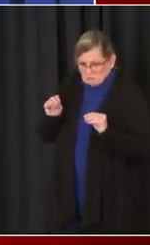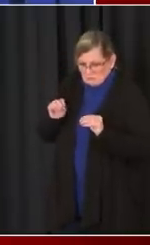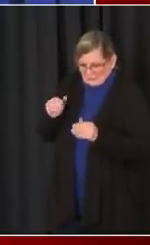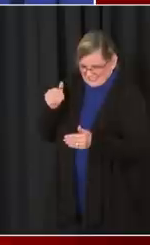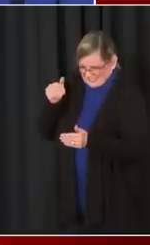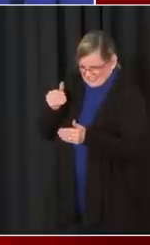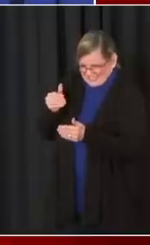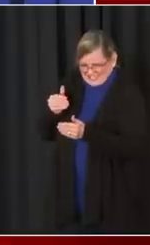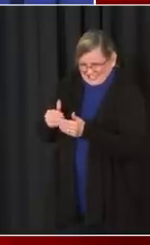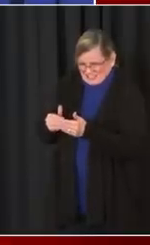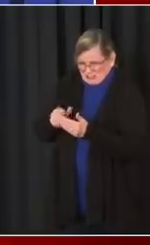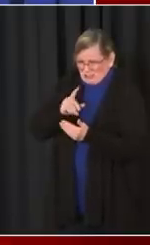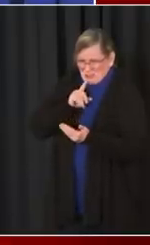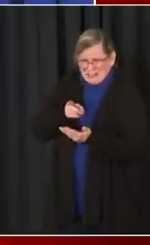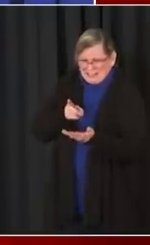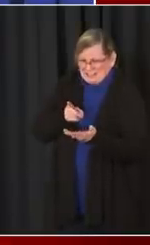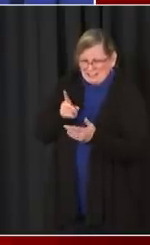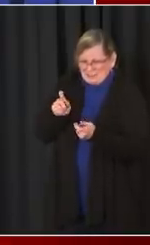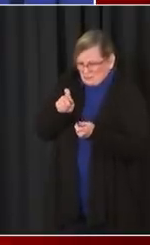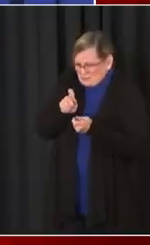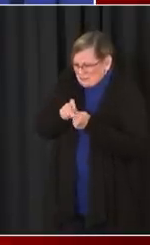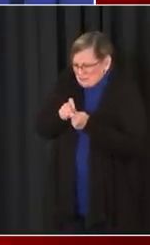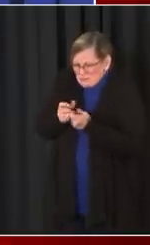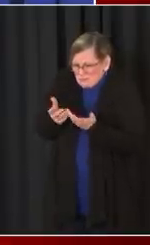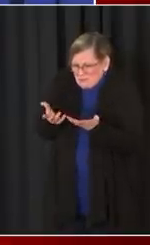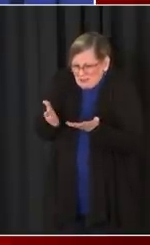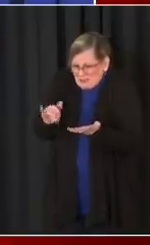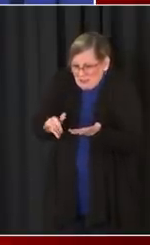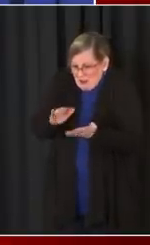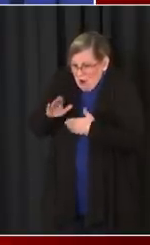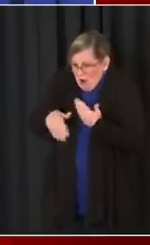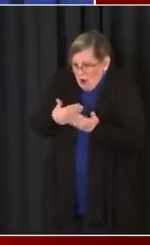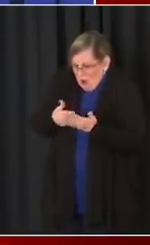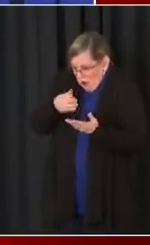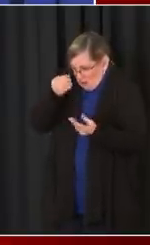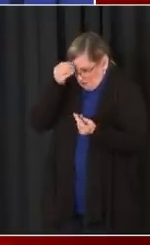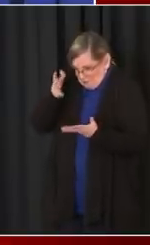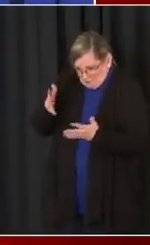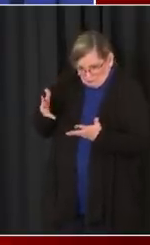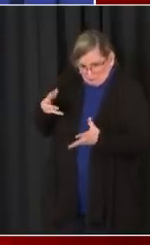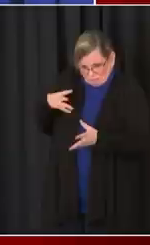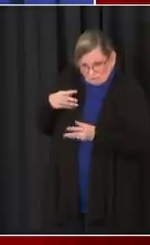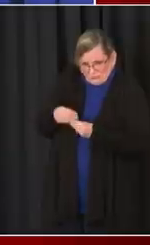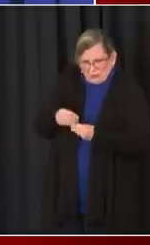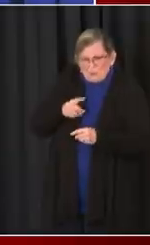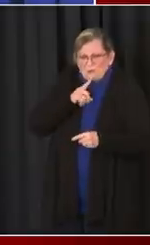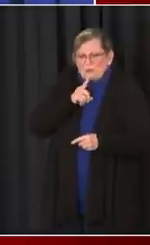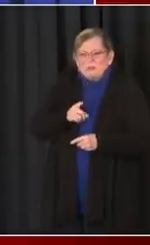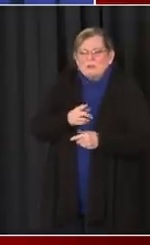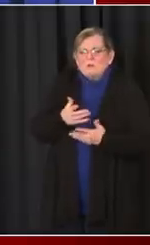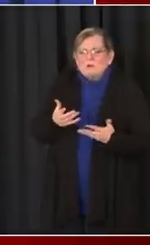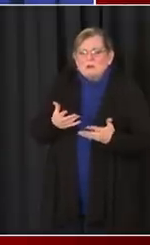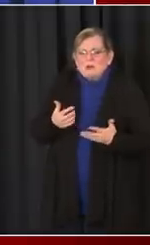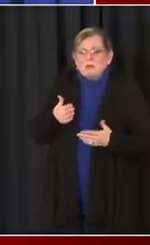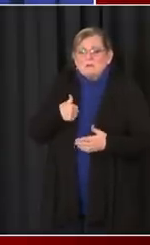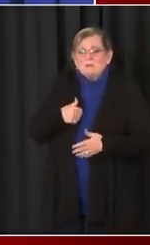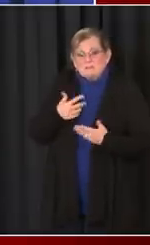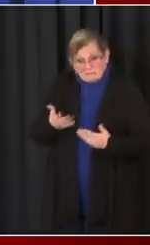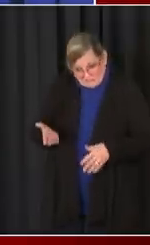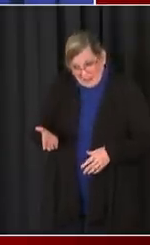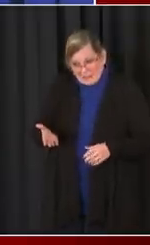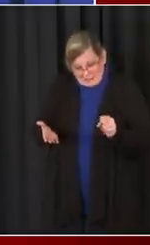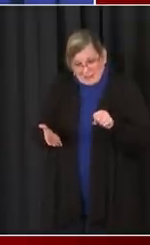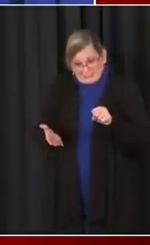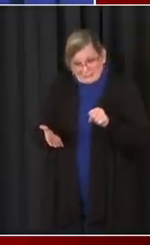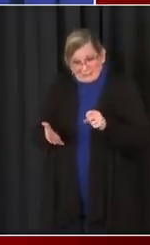up to that, we won't talk specifically about the intelligence that we had, but we anticipated certainly that there would be